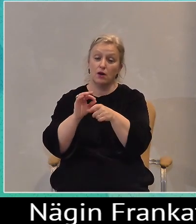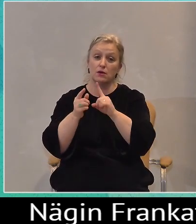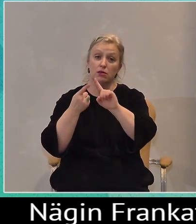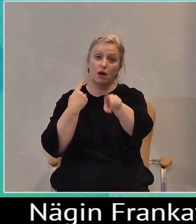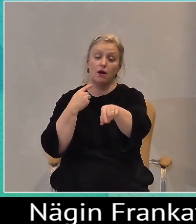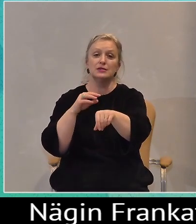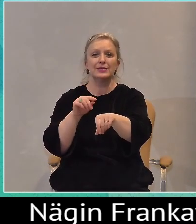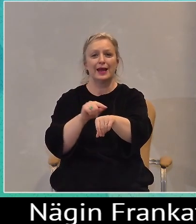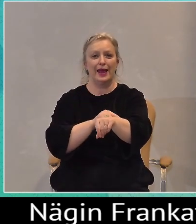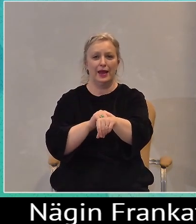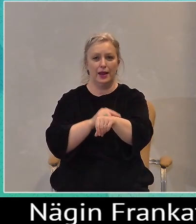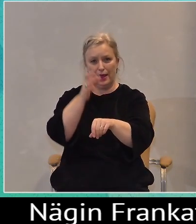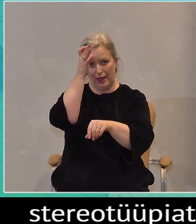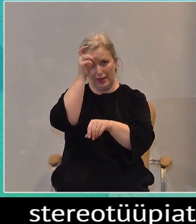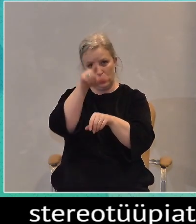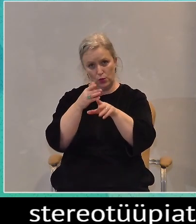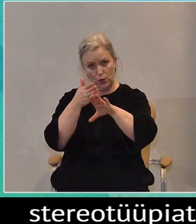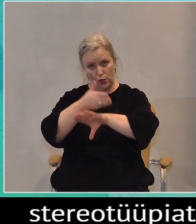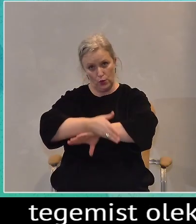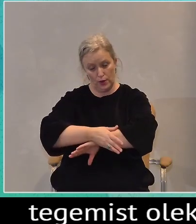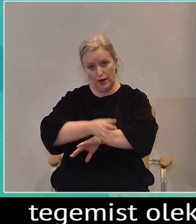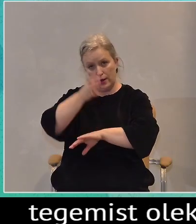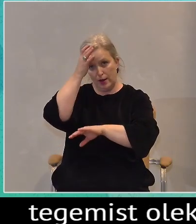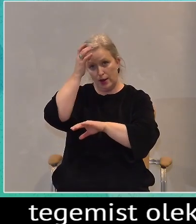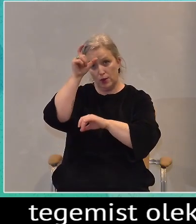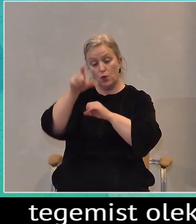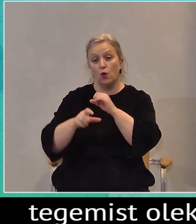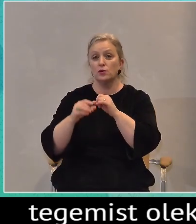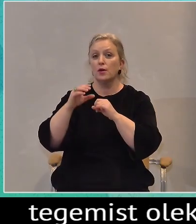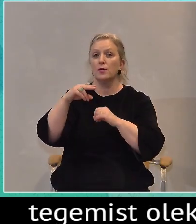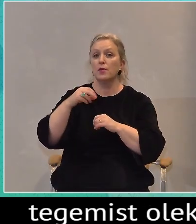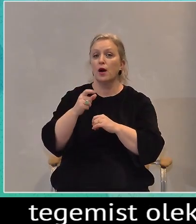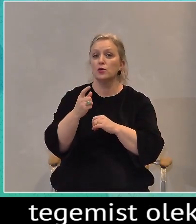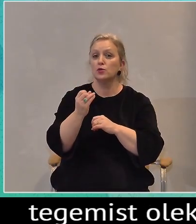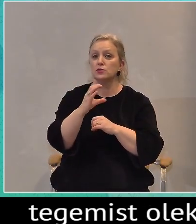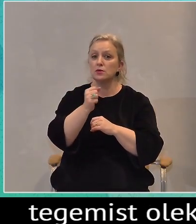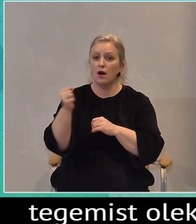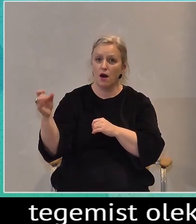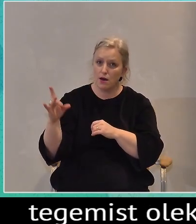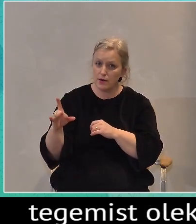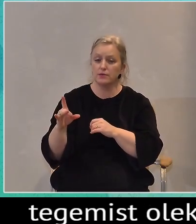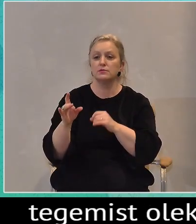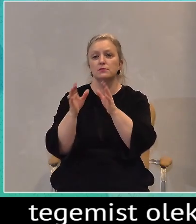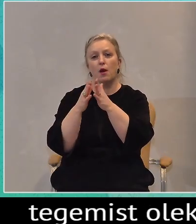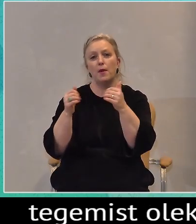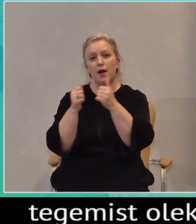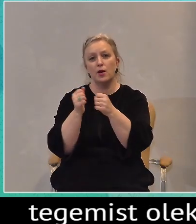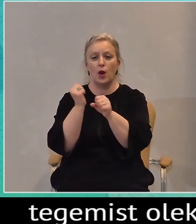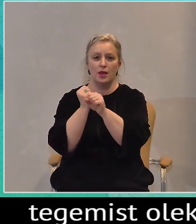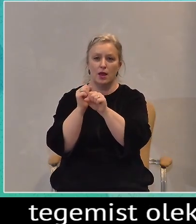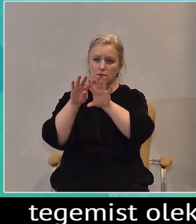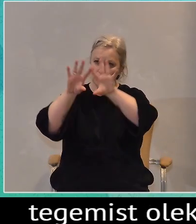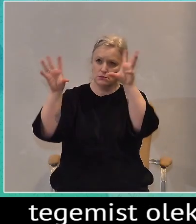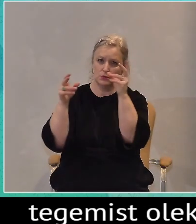I decided to send the family back to the geneticists, and